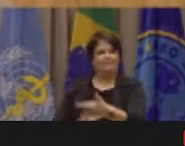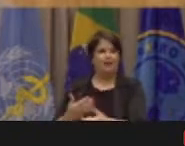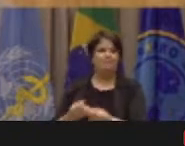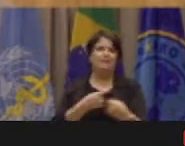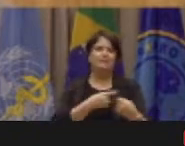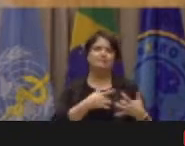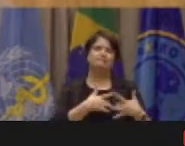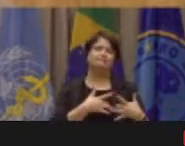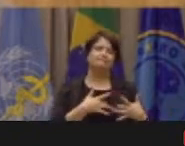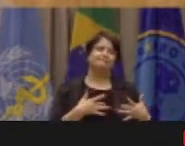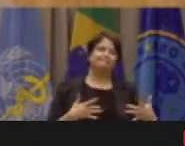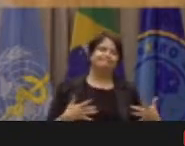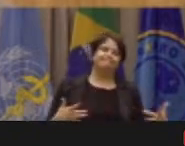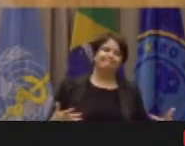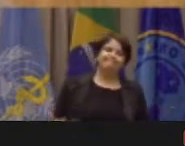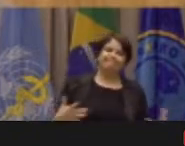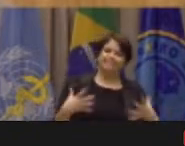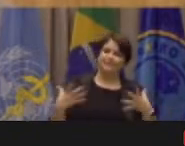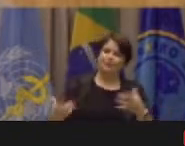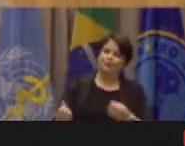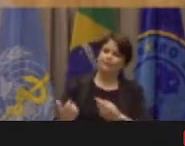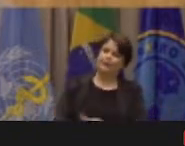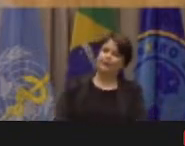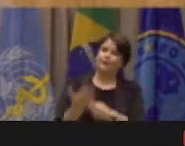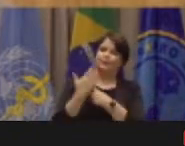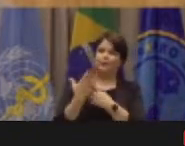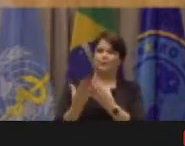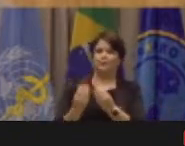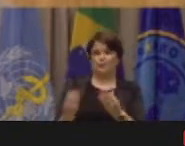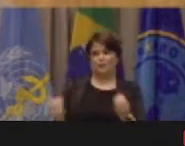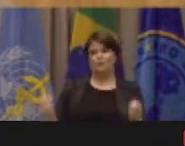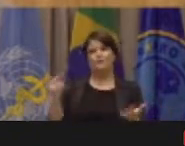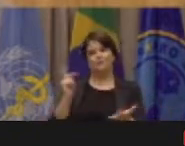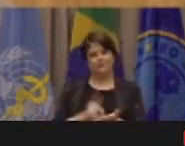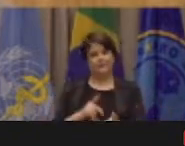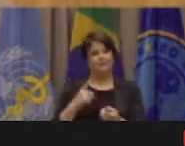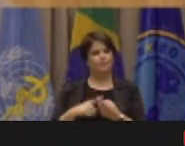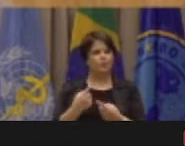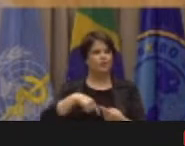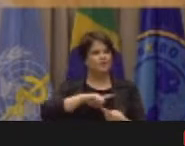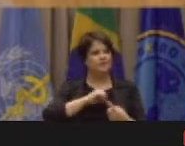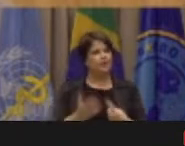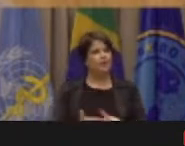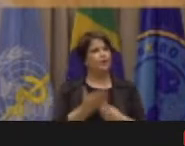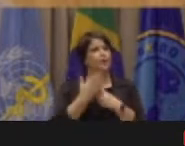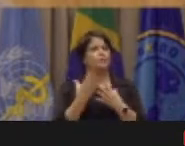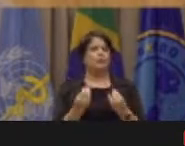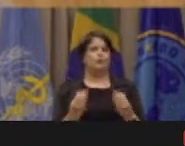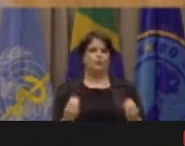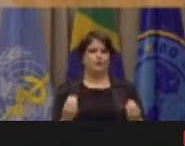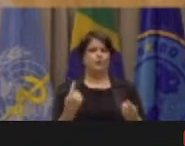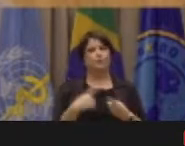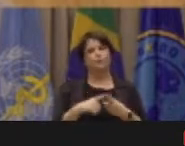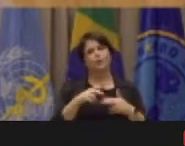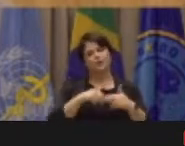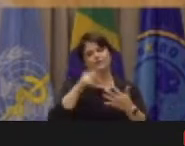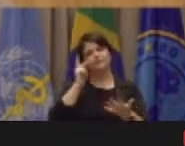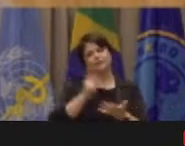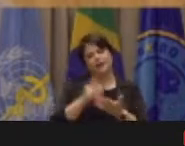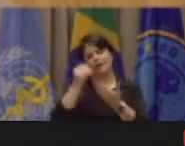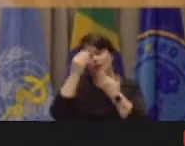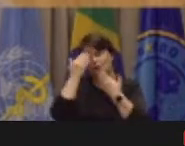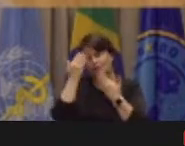work to do, but he's so polite and helpful with all of us. So our deep,